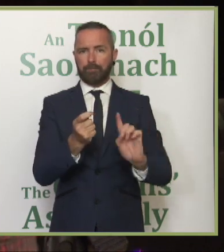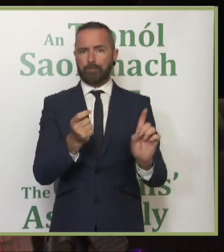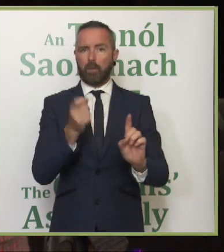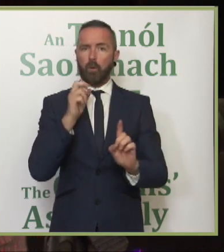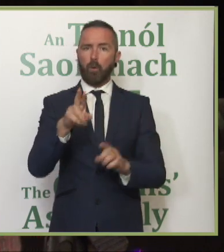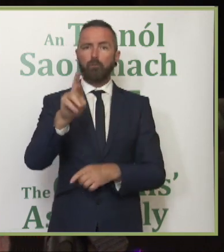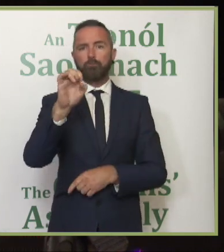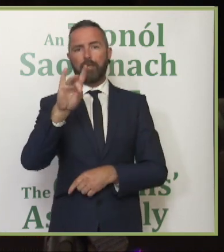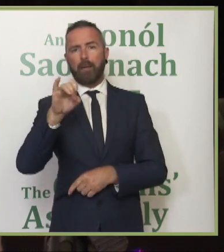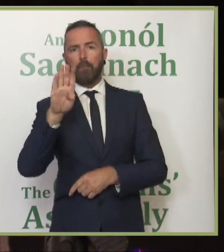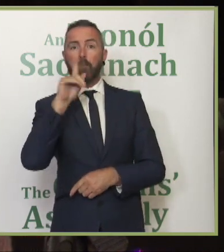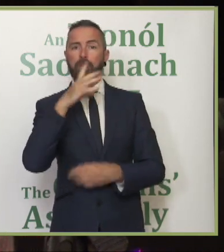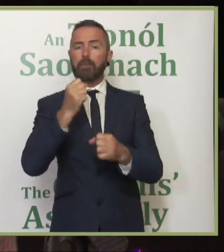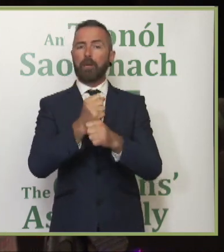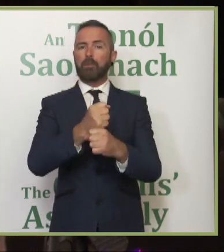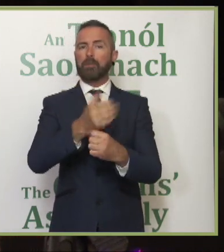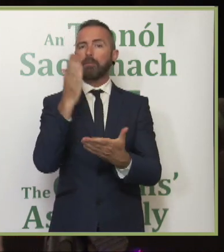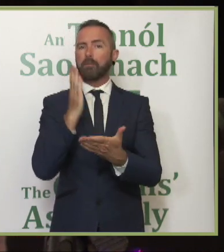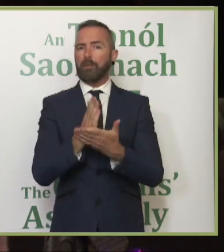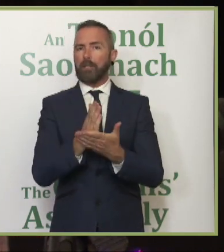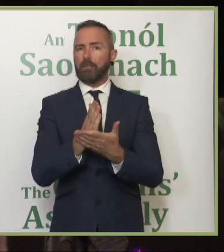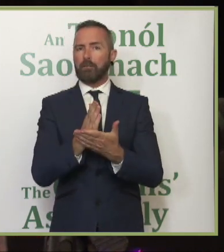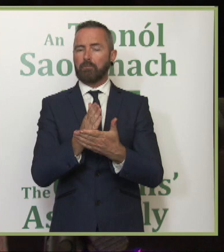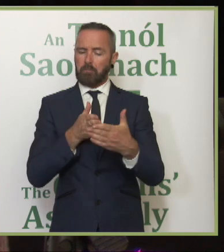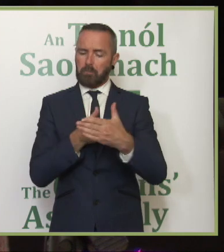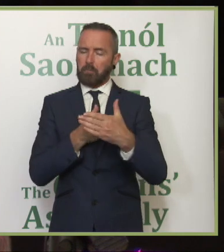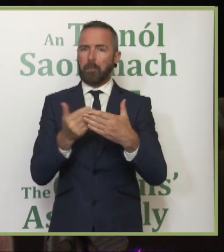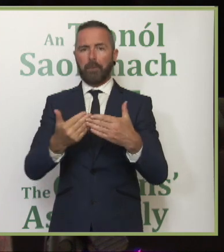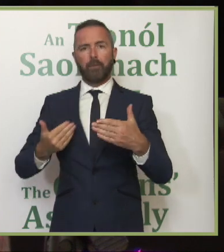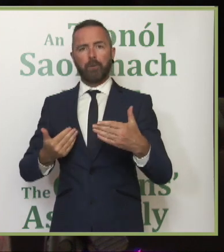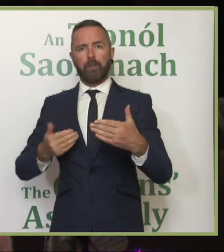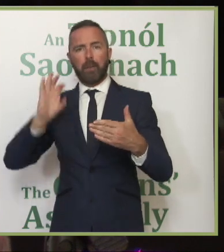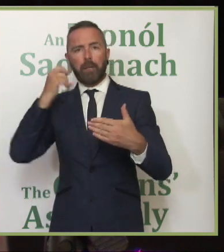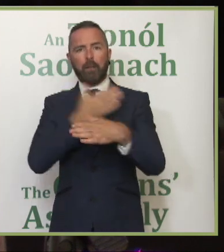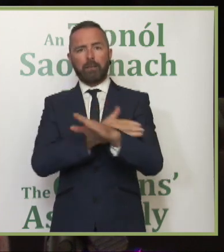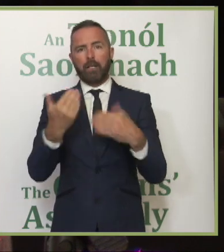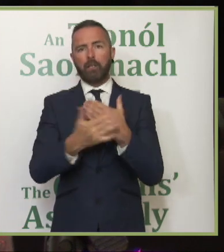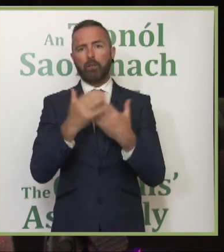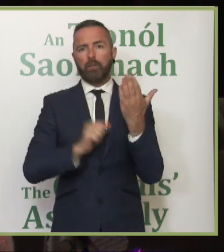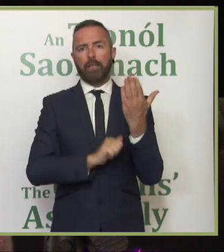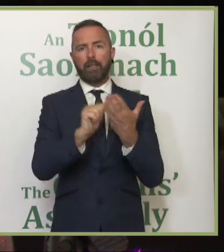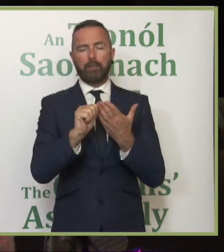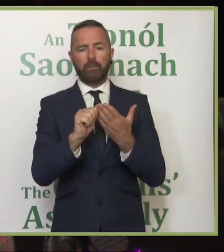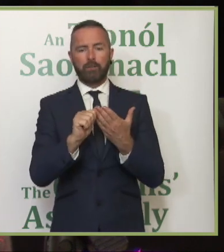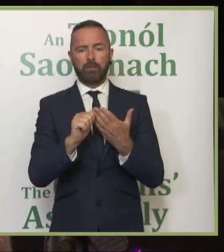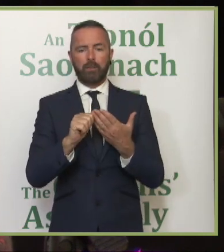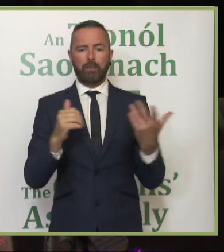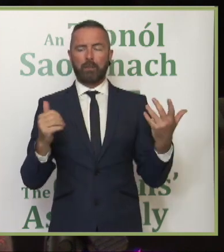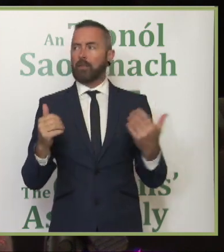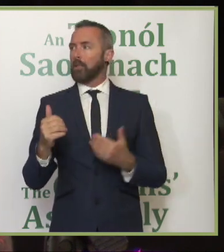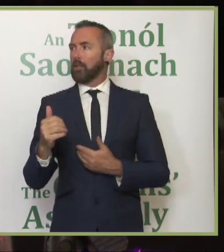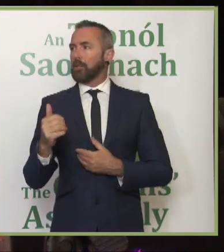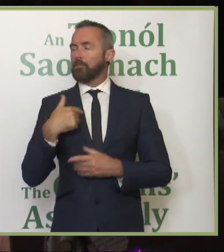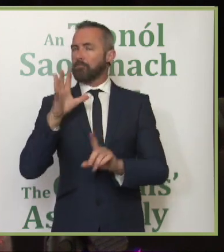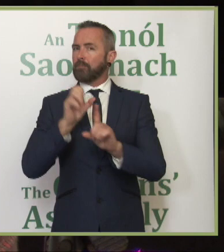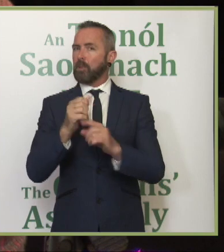rehabilitation, it's about prevention and early intervention, because this starts at a very young age, and even I picked that up even what Joanna was saying